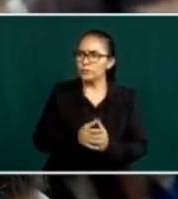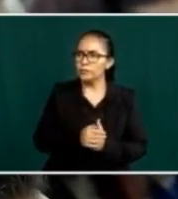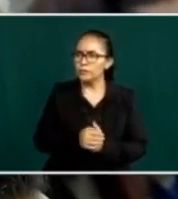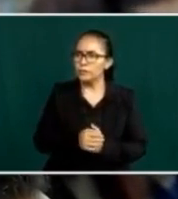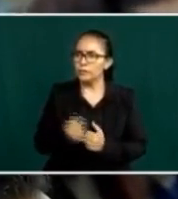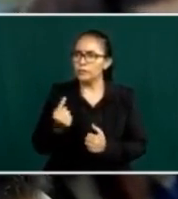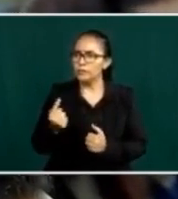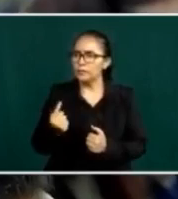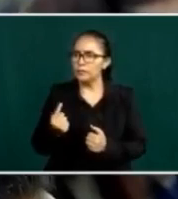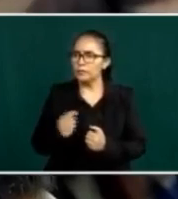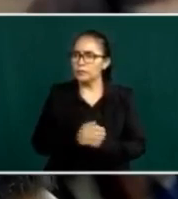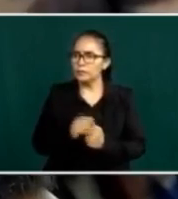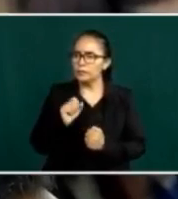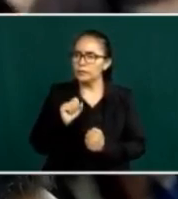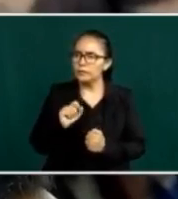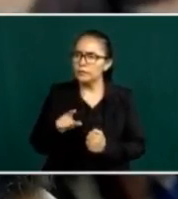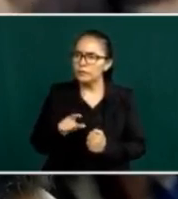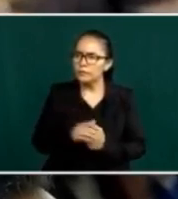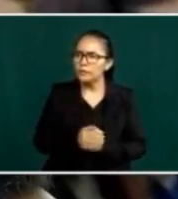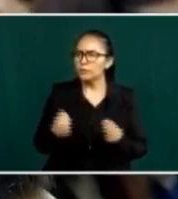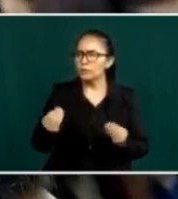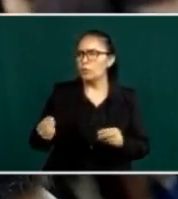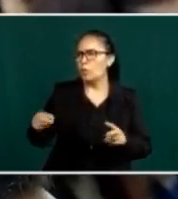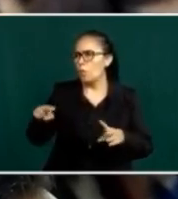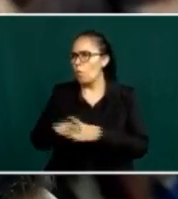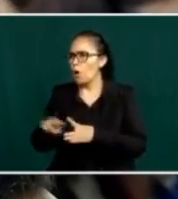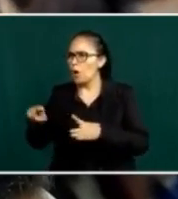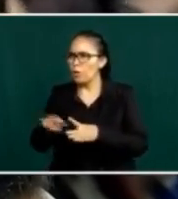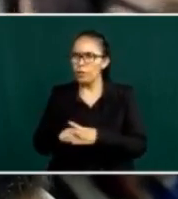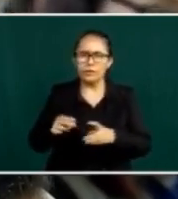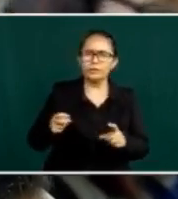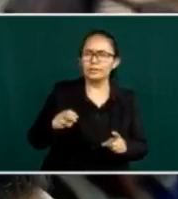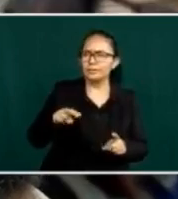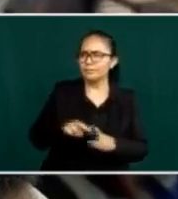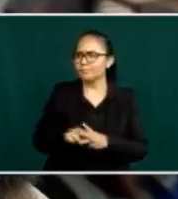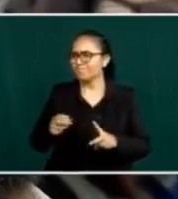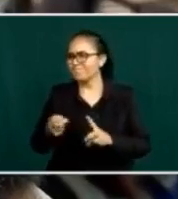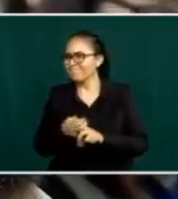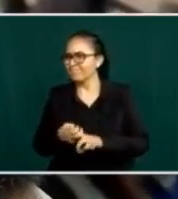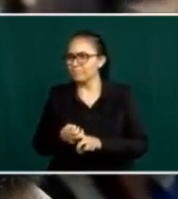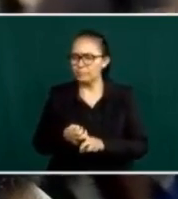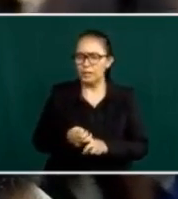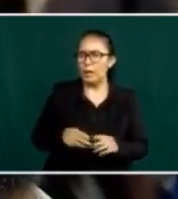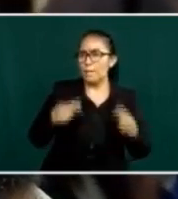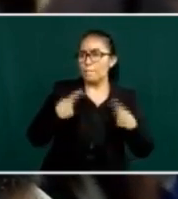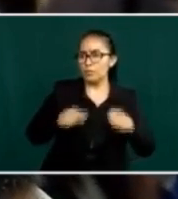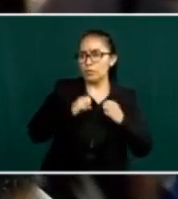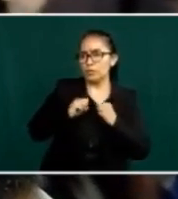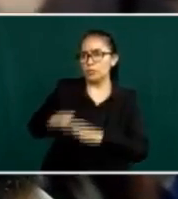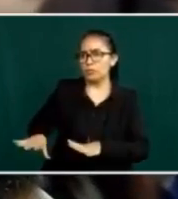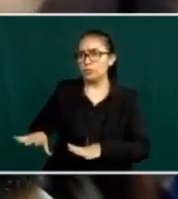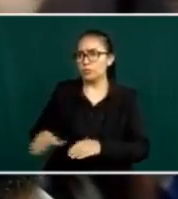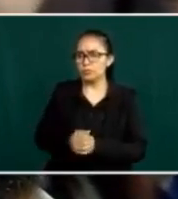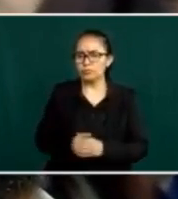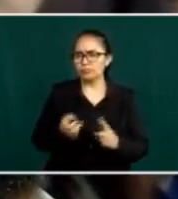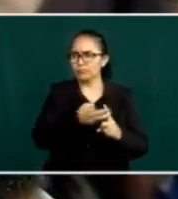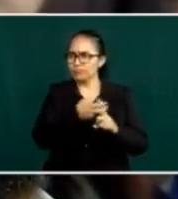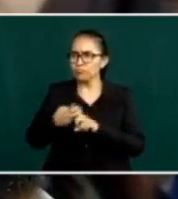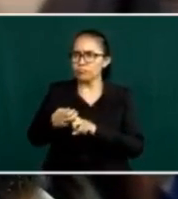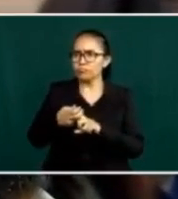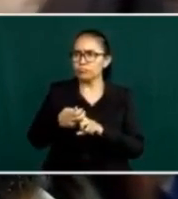About drugs, but they didn't talk about deaths, assassinations, people disappearing,